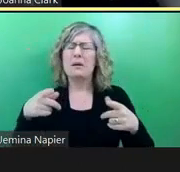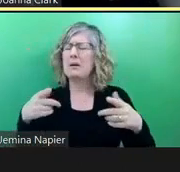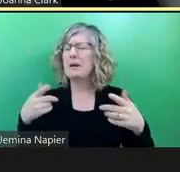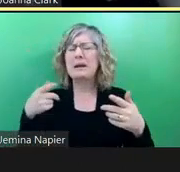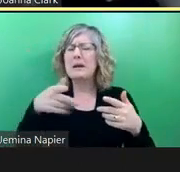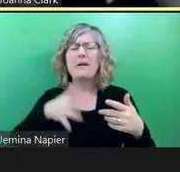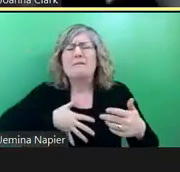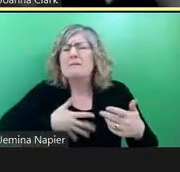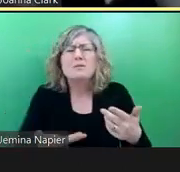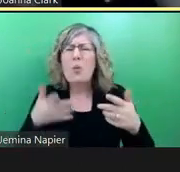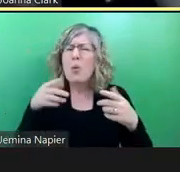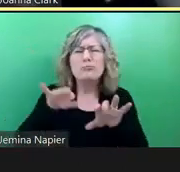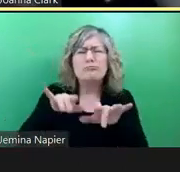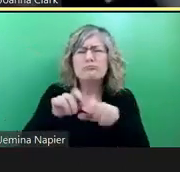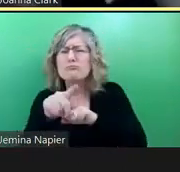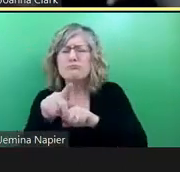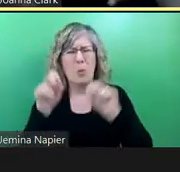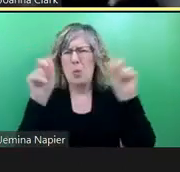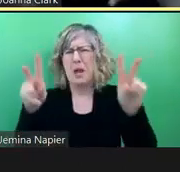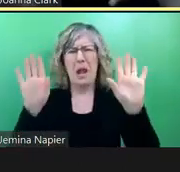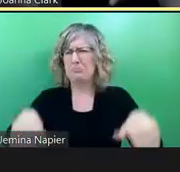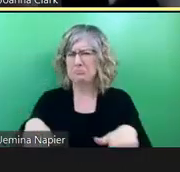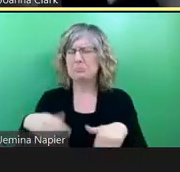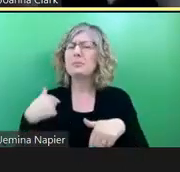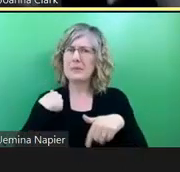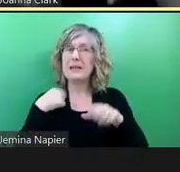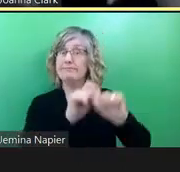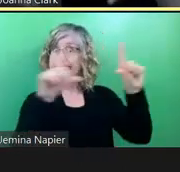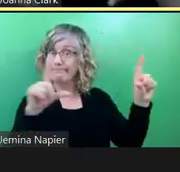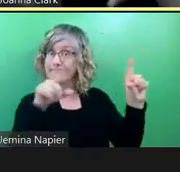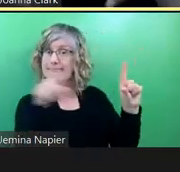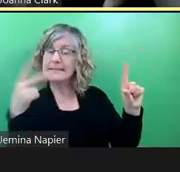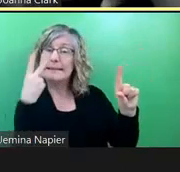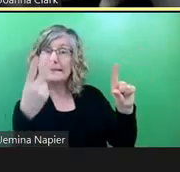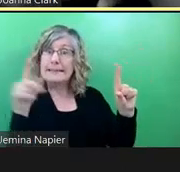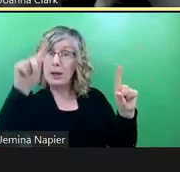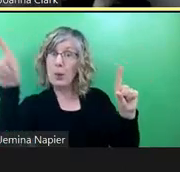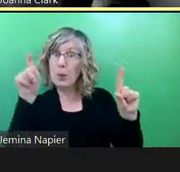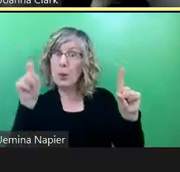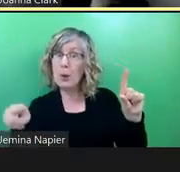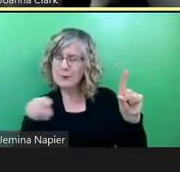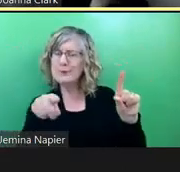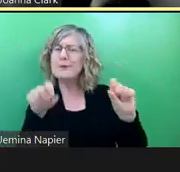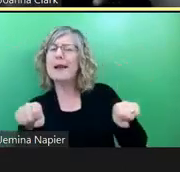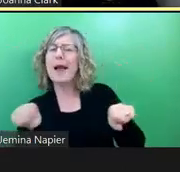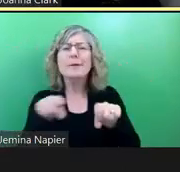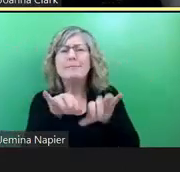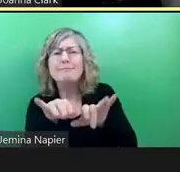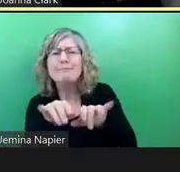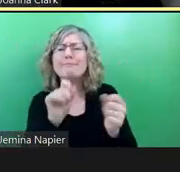on the screen now, perhaps you can just fill